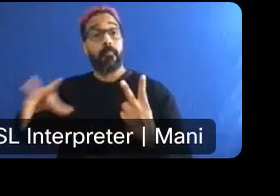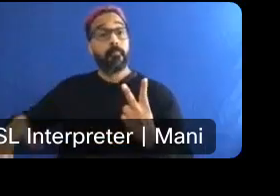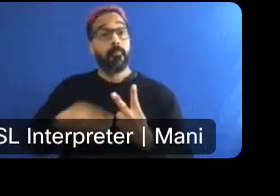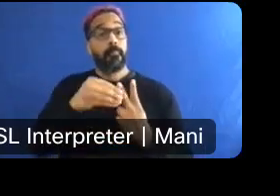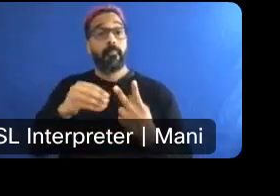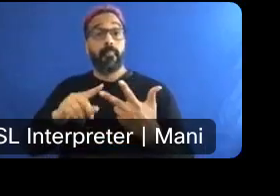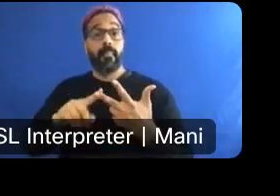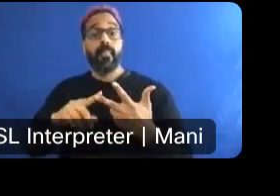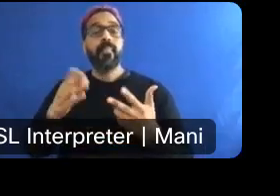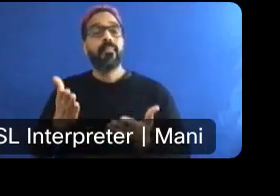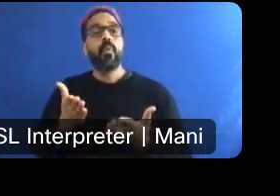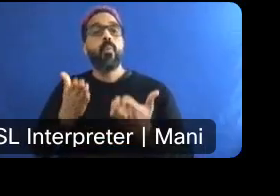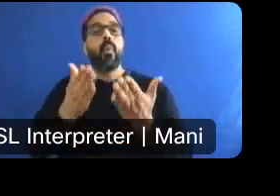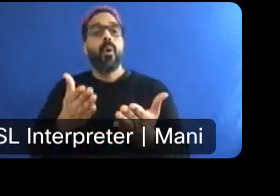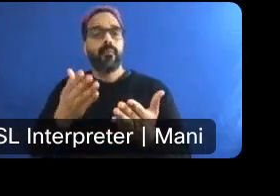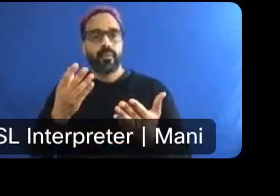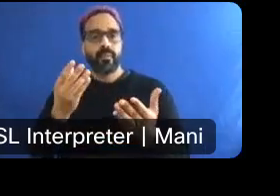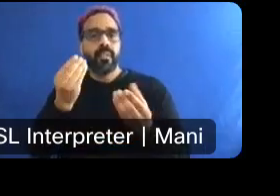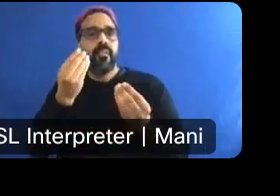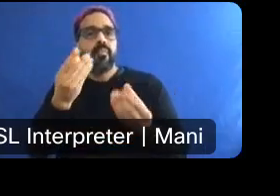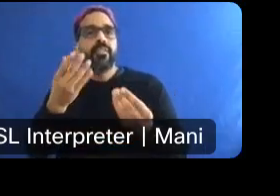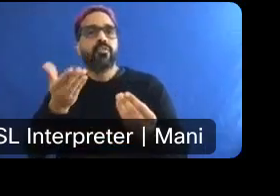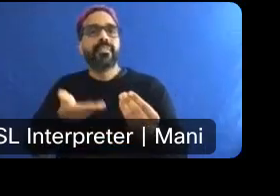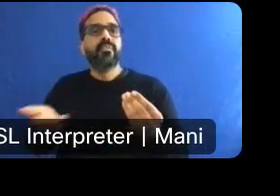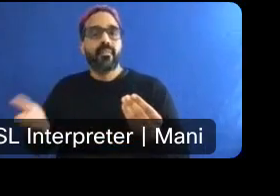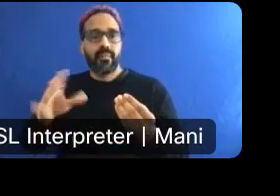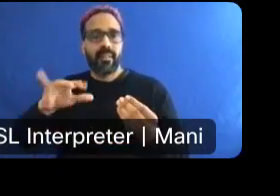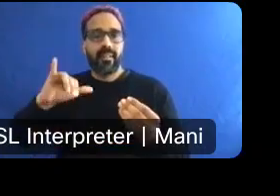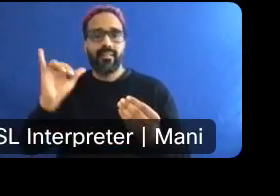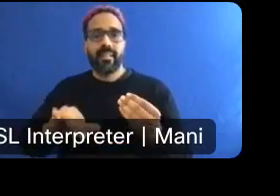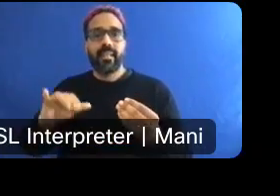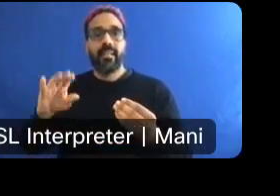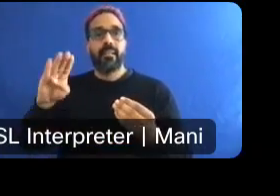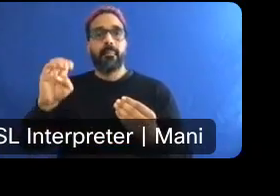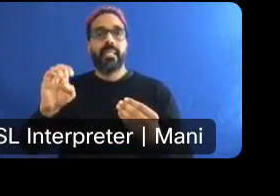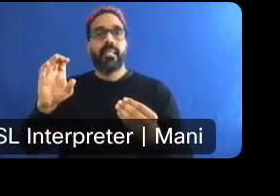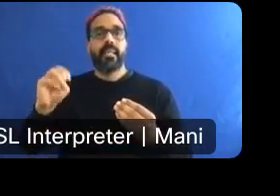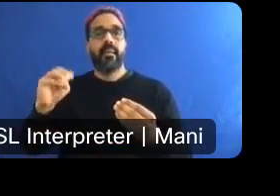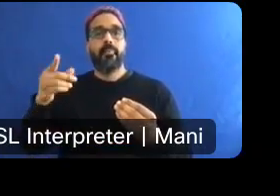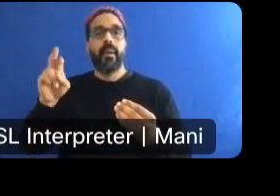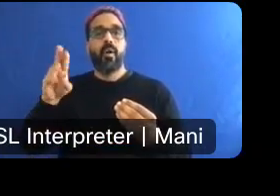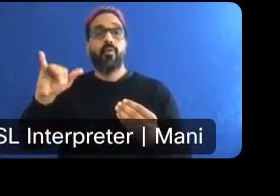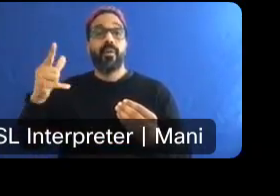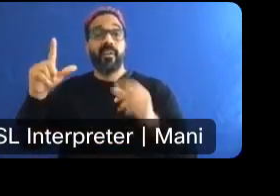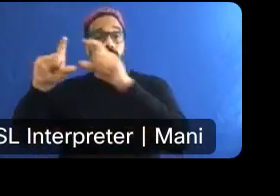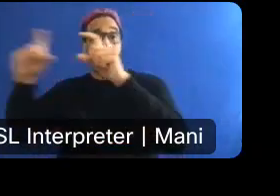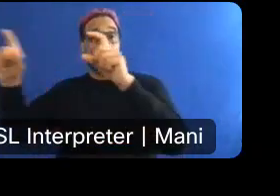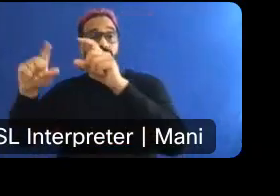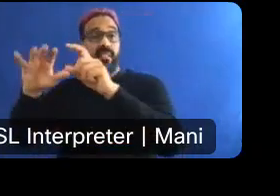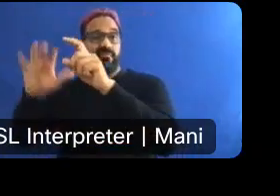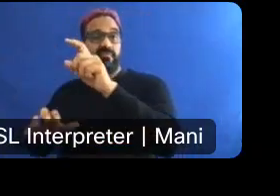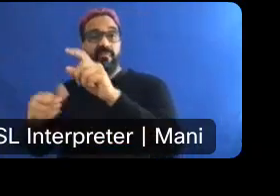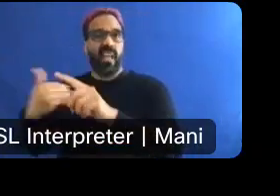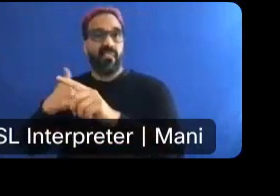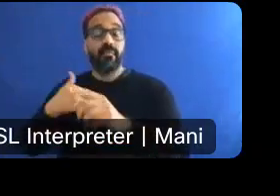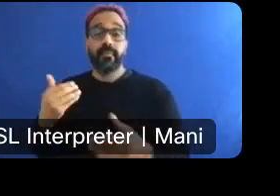informational materials, which is under the Be Empowering section. And so having ready brochures and resources